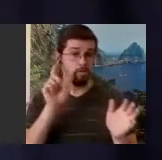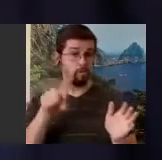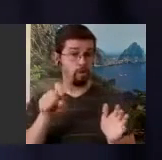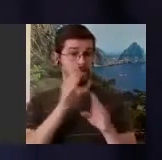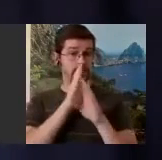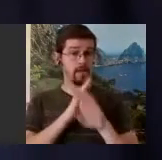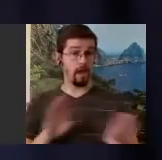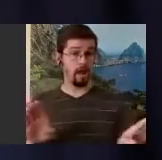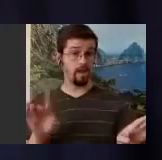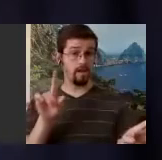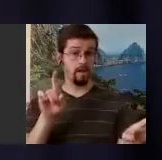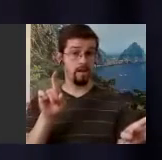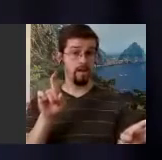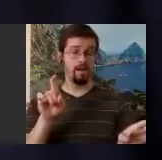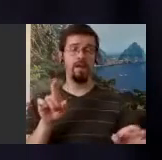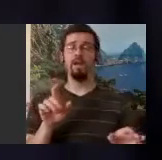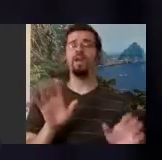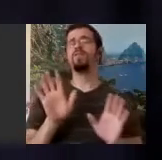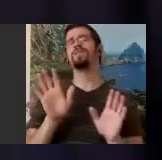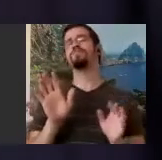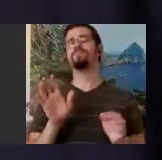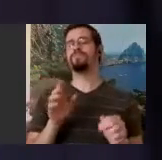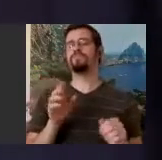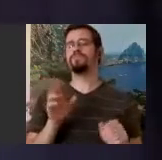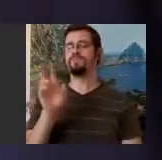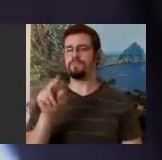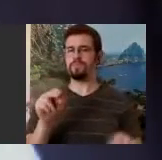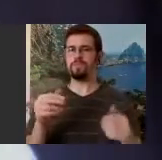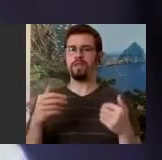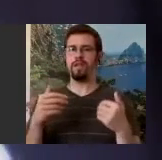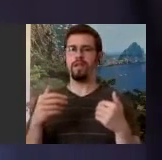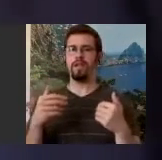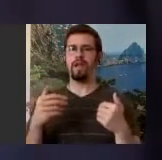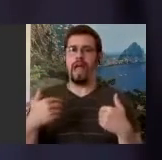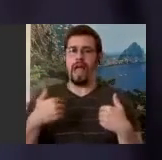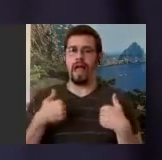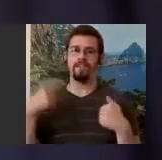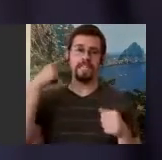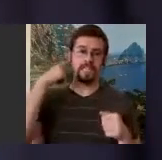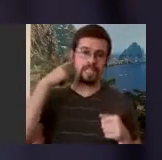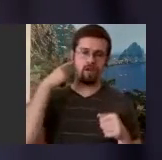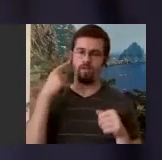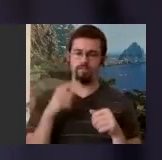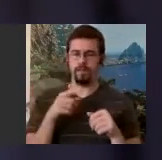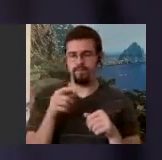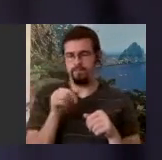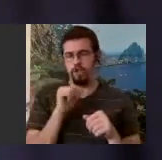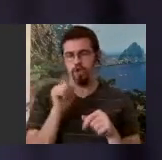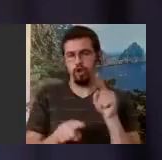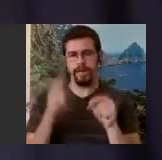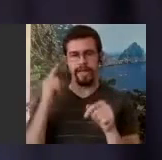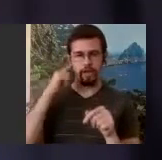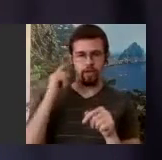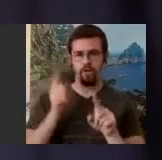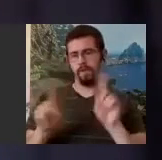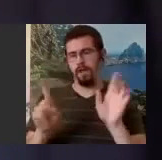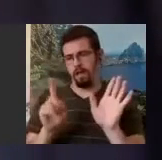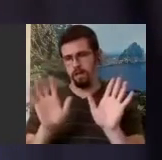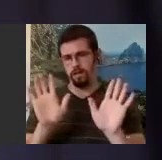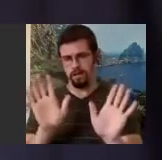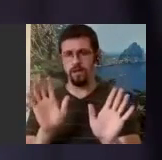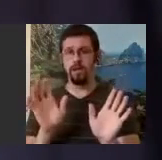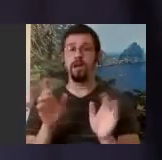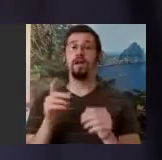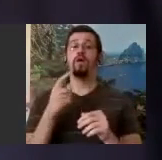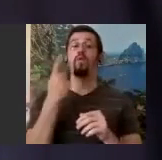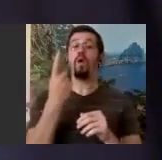silent? So, no, the piece is not supposed to be silent. The sound didn't come through. But in fact, one of the devices of the